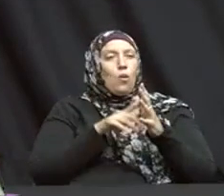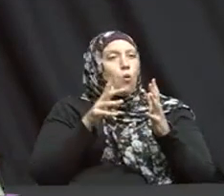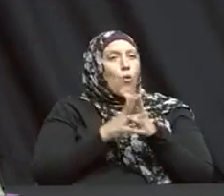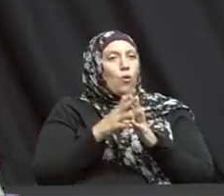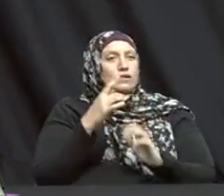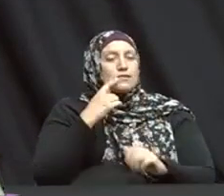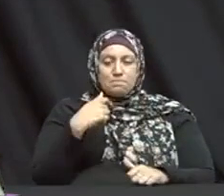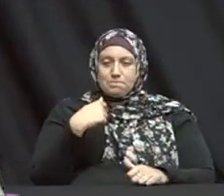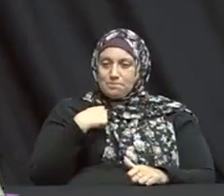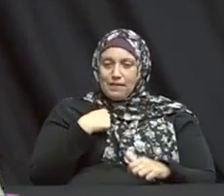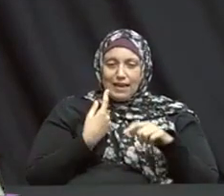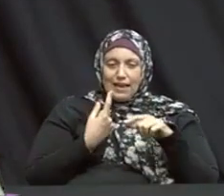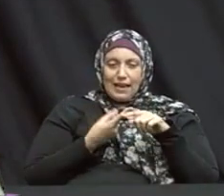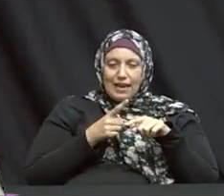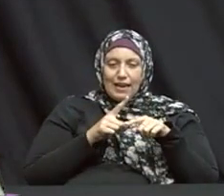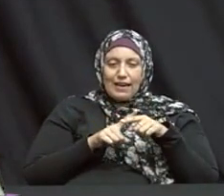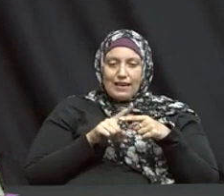the asset in order to